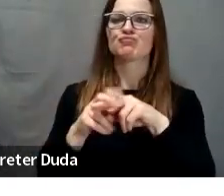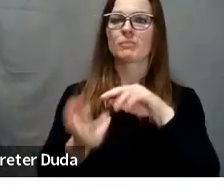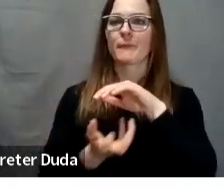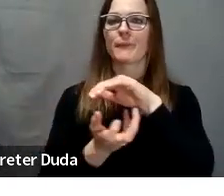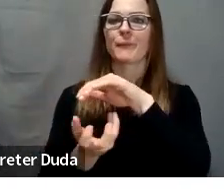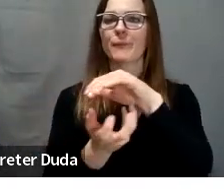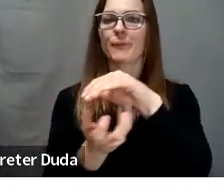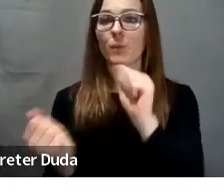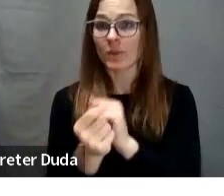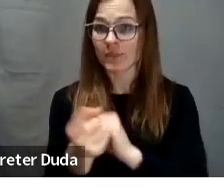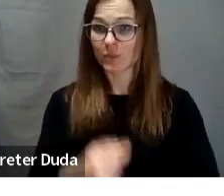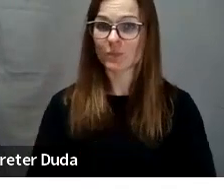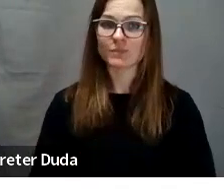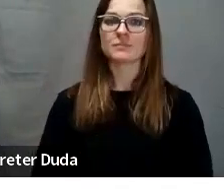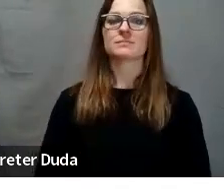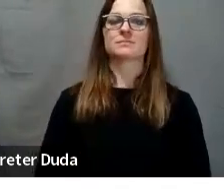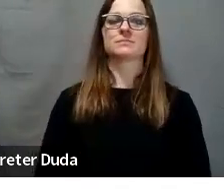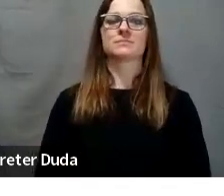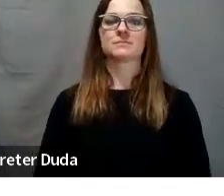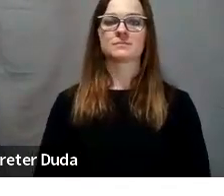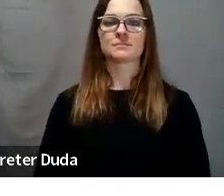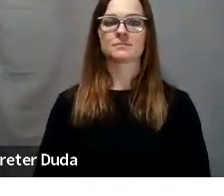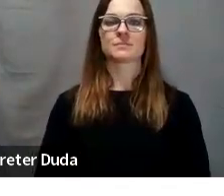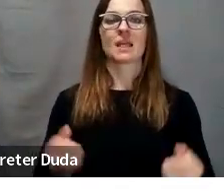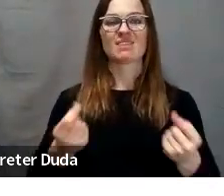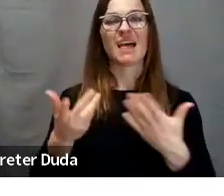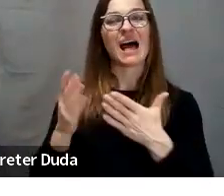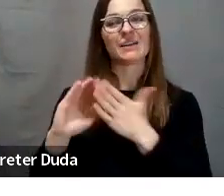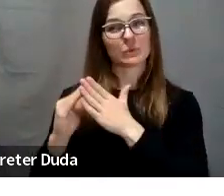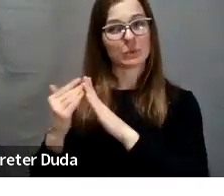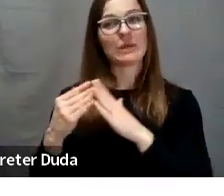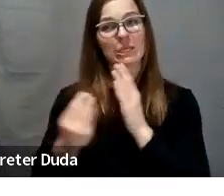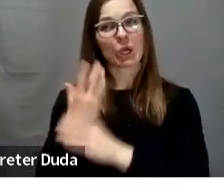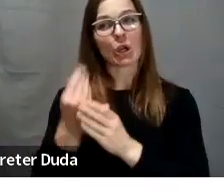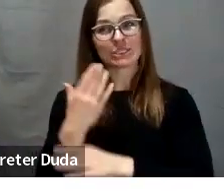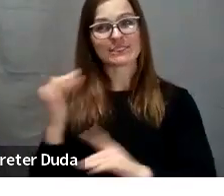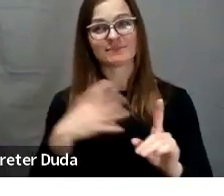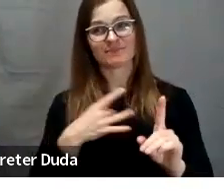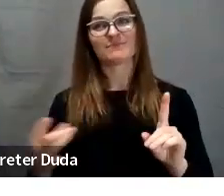your garden. We have a lot of community gardens that really like these carts as well.